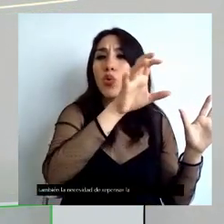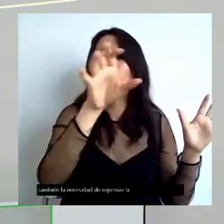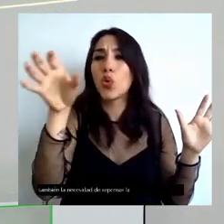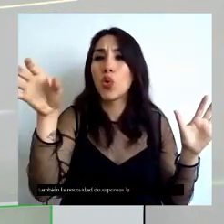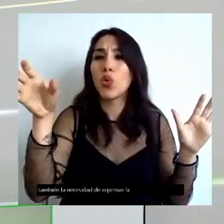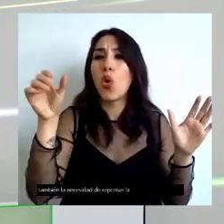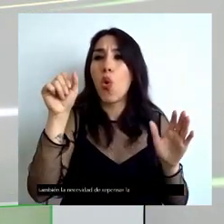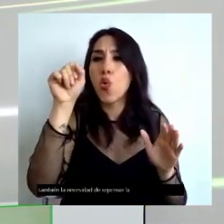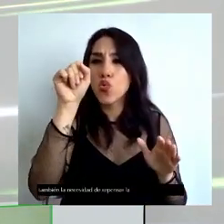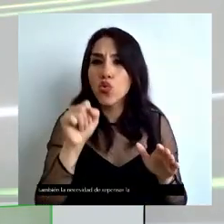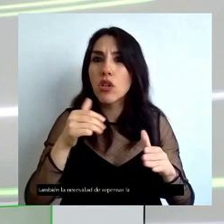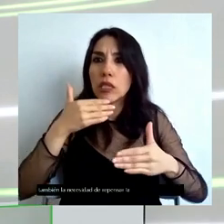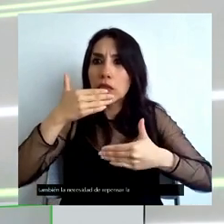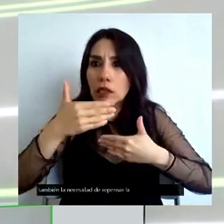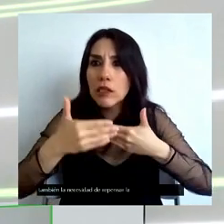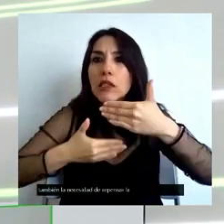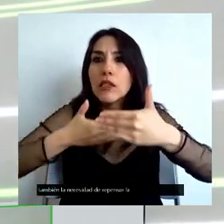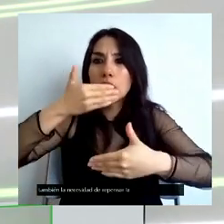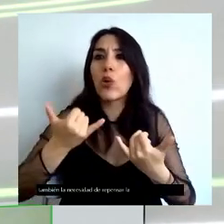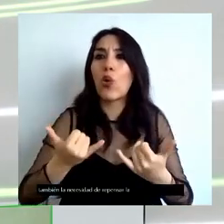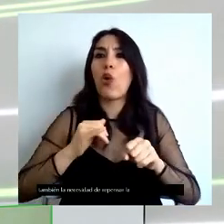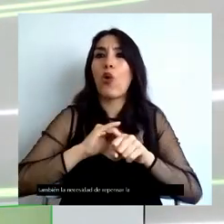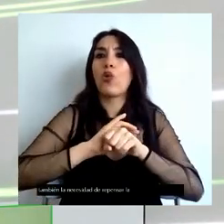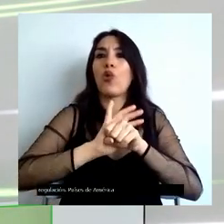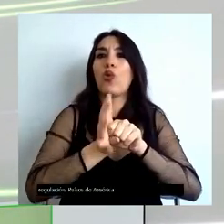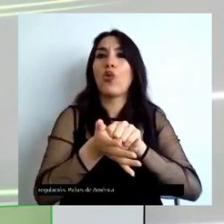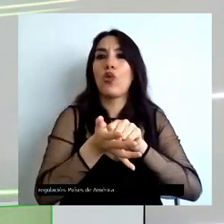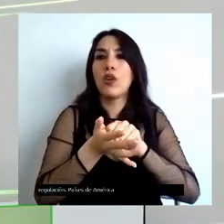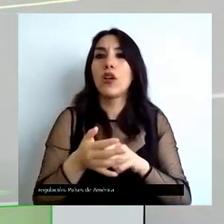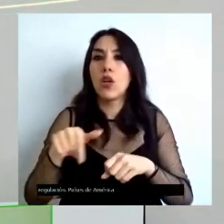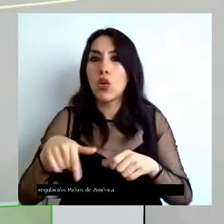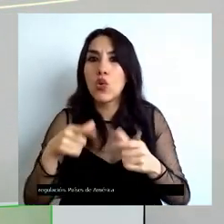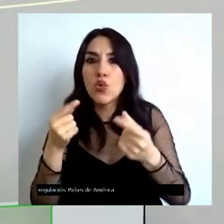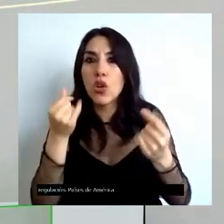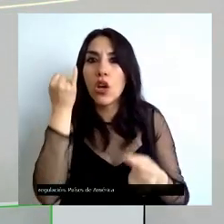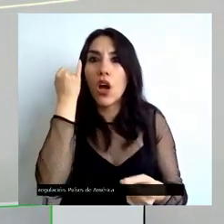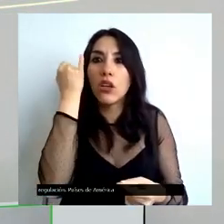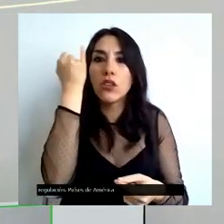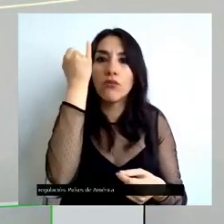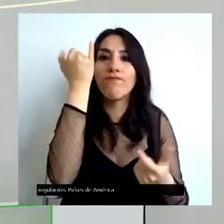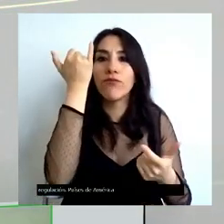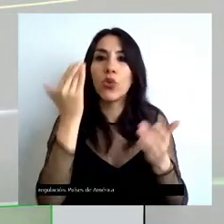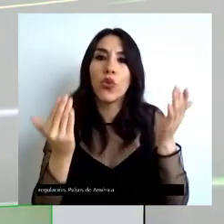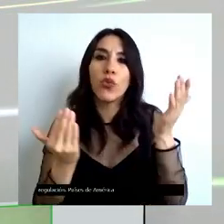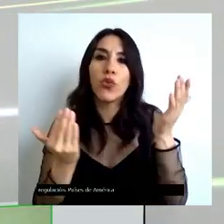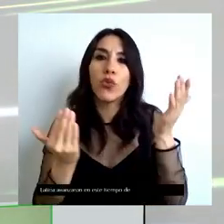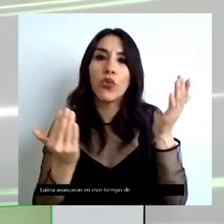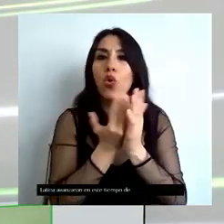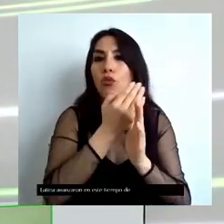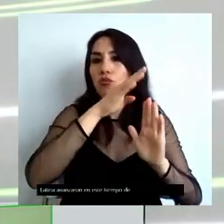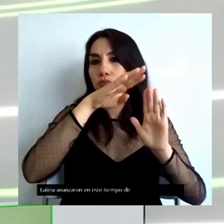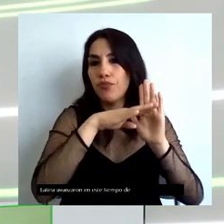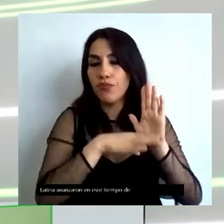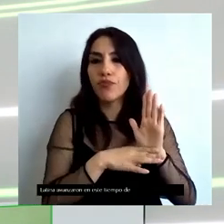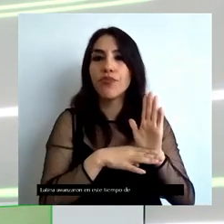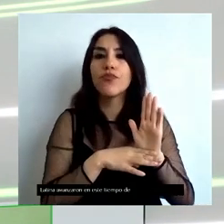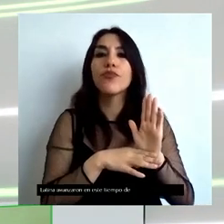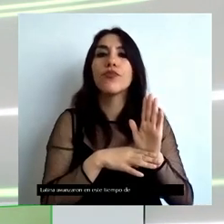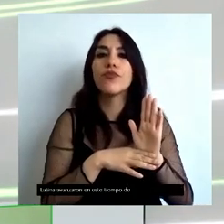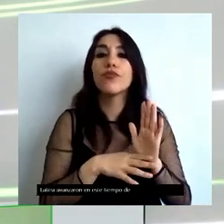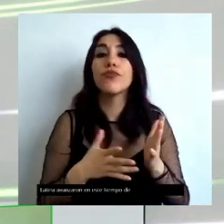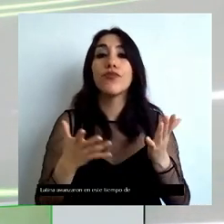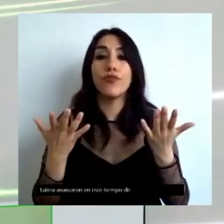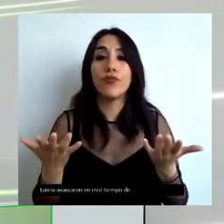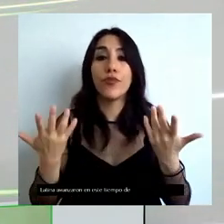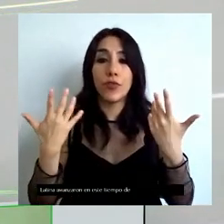during this pandemic time in organizing new laws to regulate the remote work. Chile, for example,